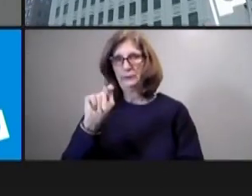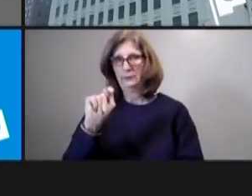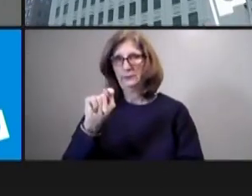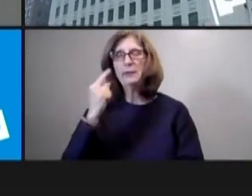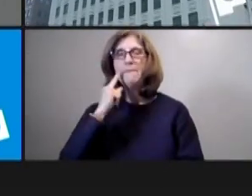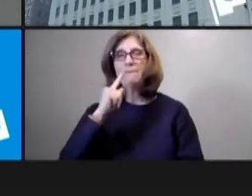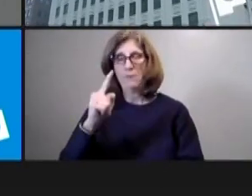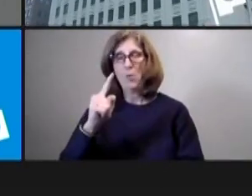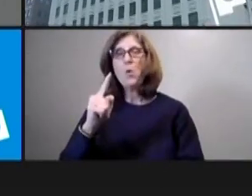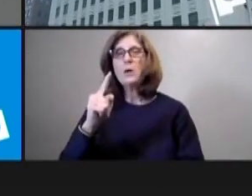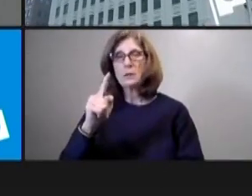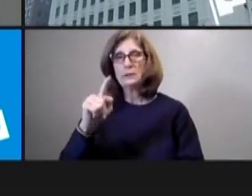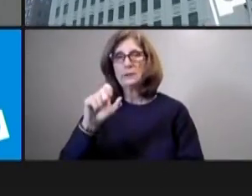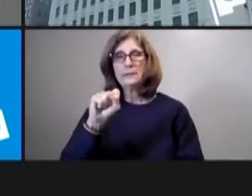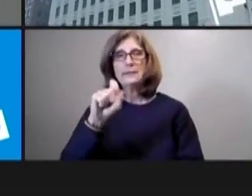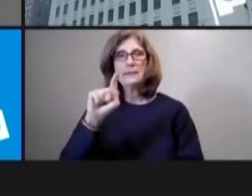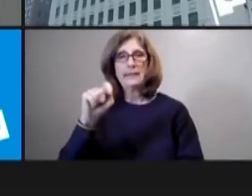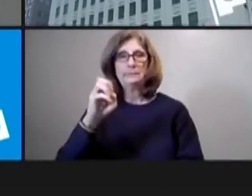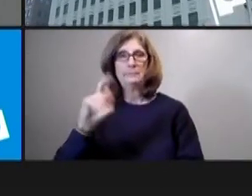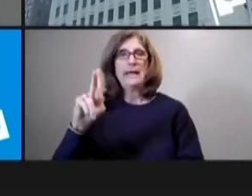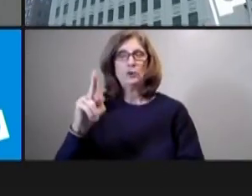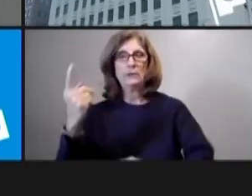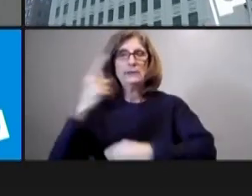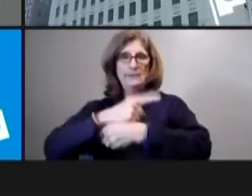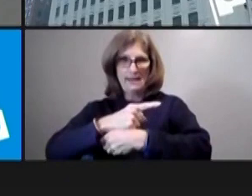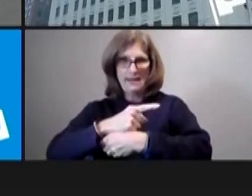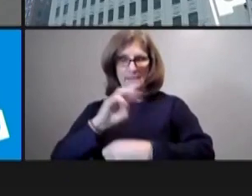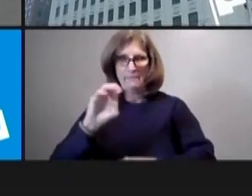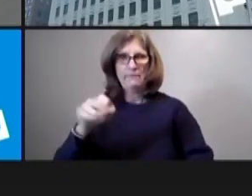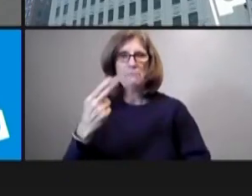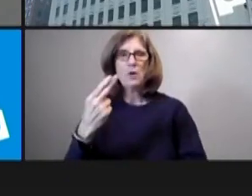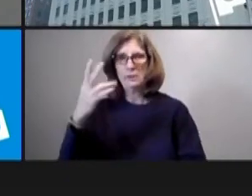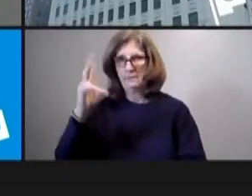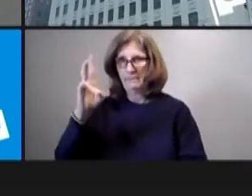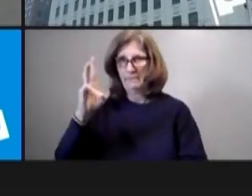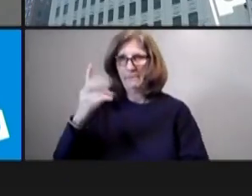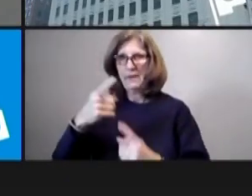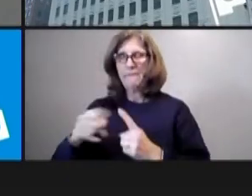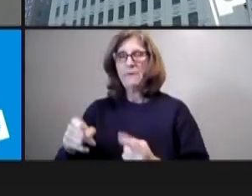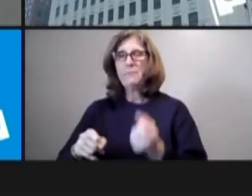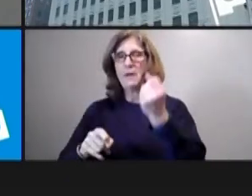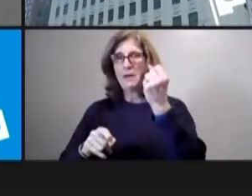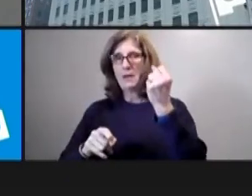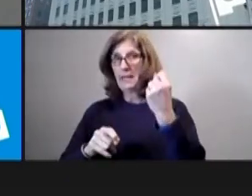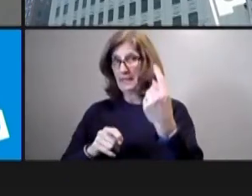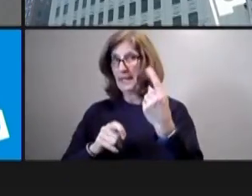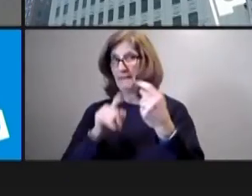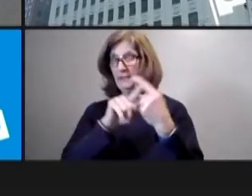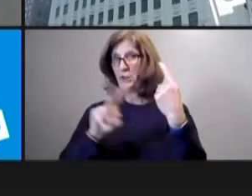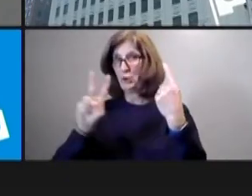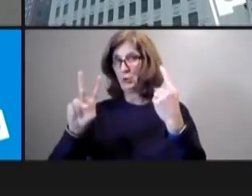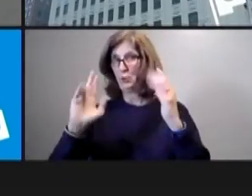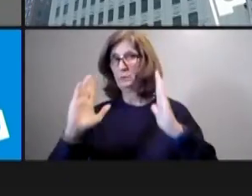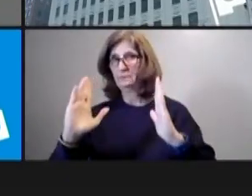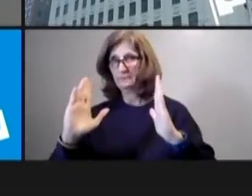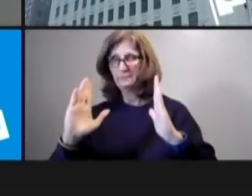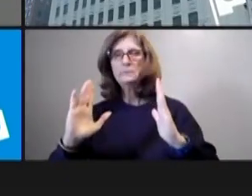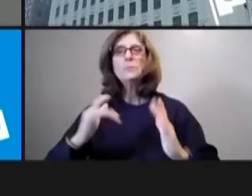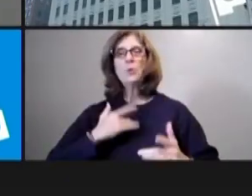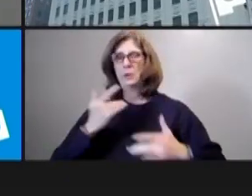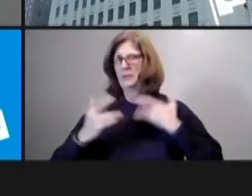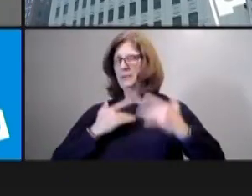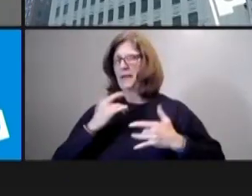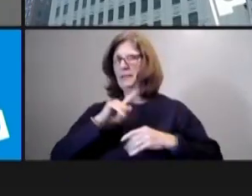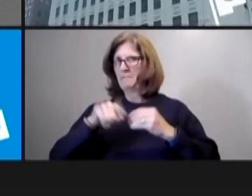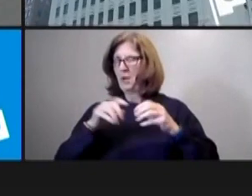Day. So that's March 17th from 11 to 2 o'clock. Very excited about the